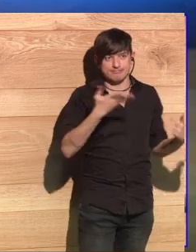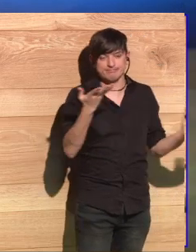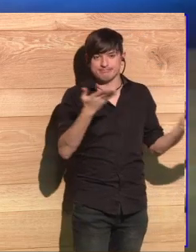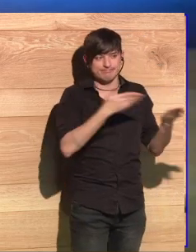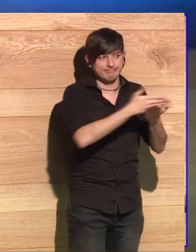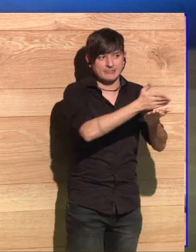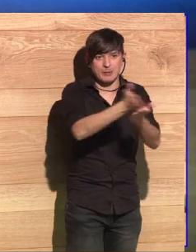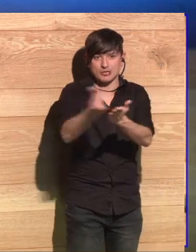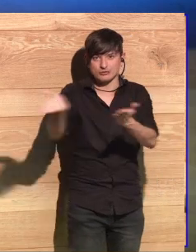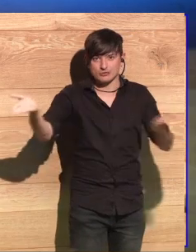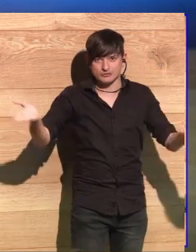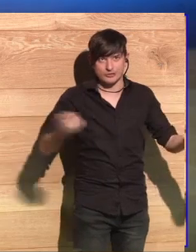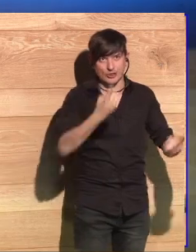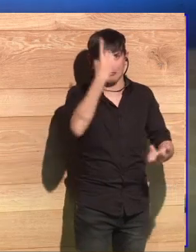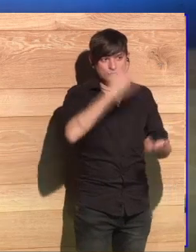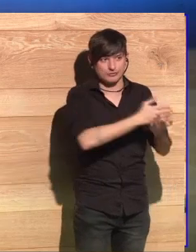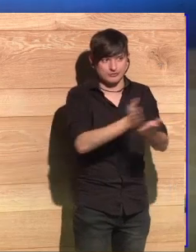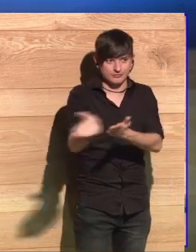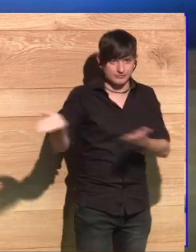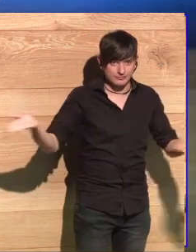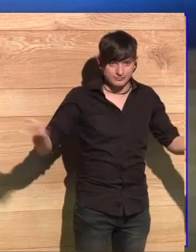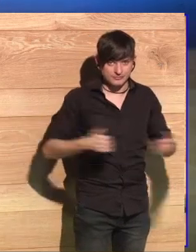path. The paths of the Lord.